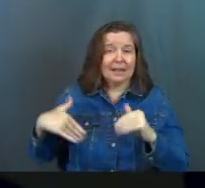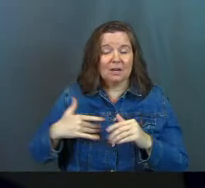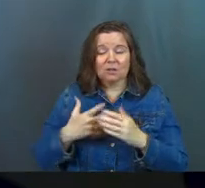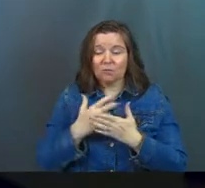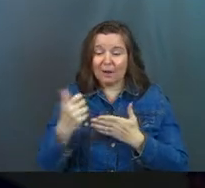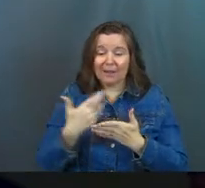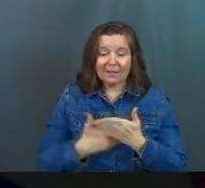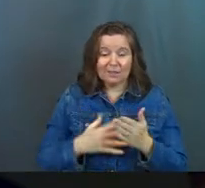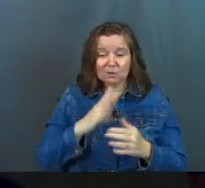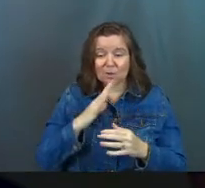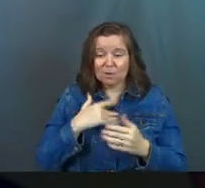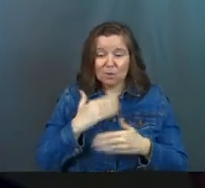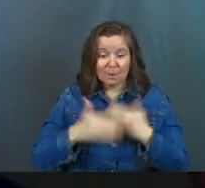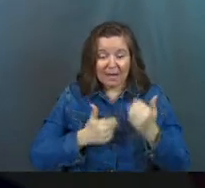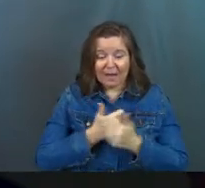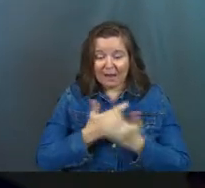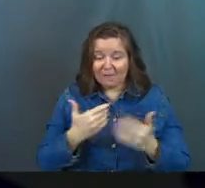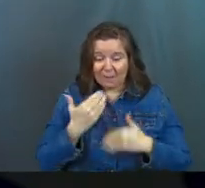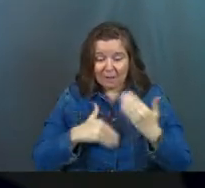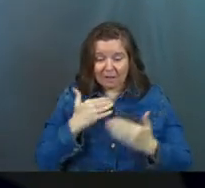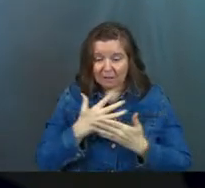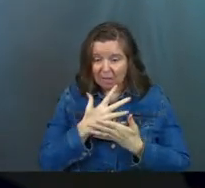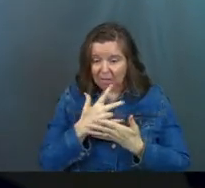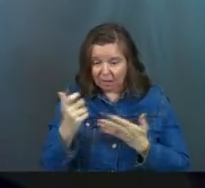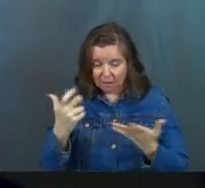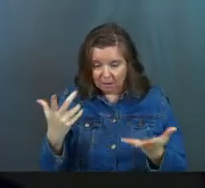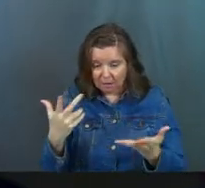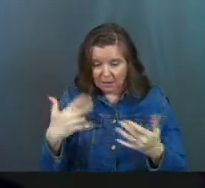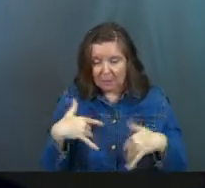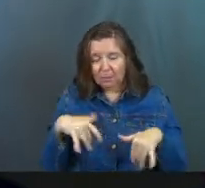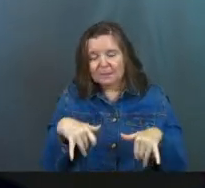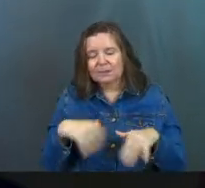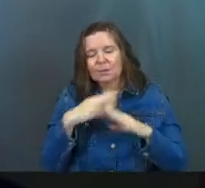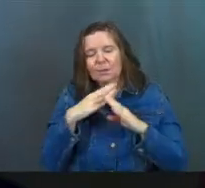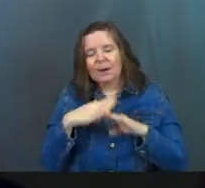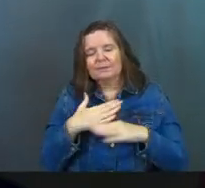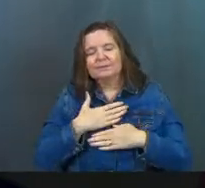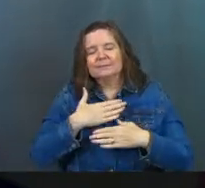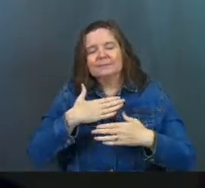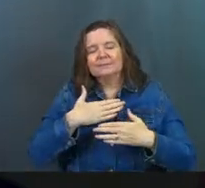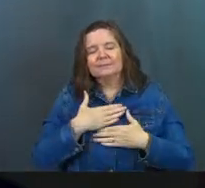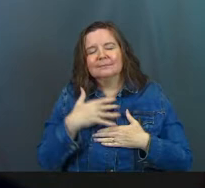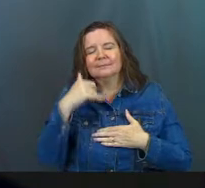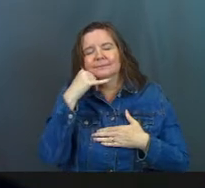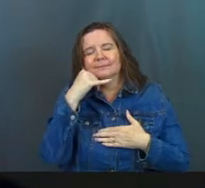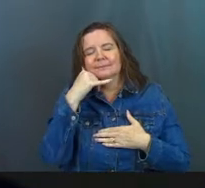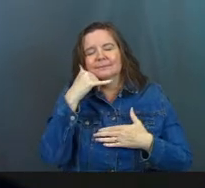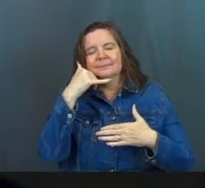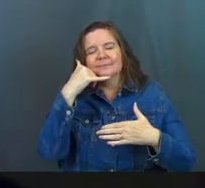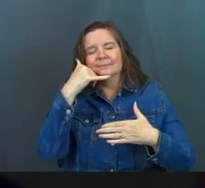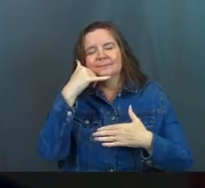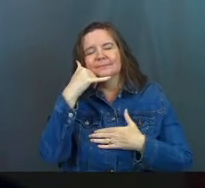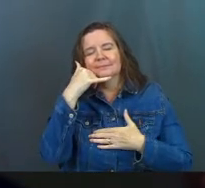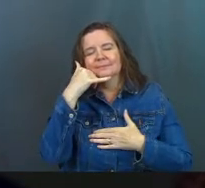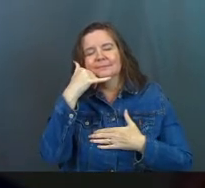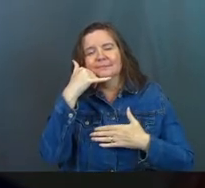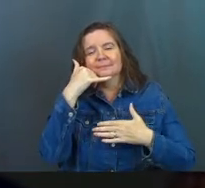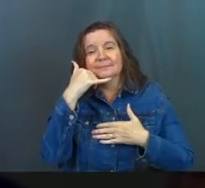to talk about. You've processed everything that can be processed. And you're like, let's just sit here and breathe on the phone. Let's just